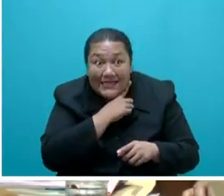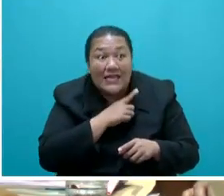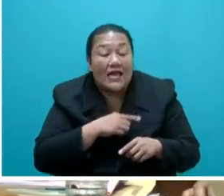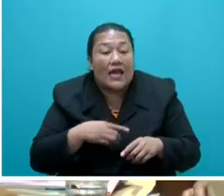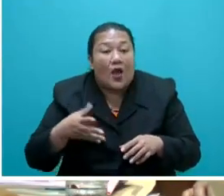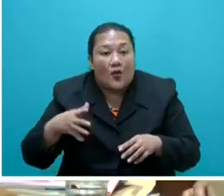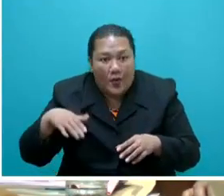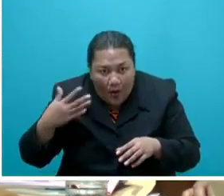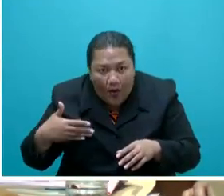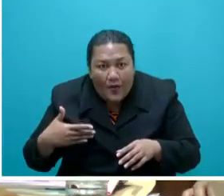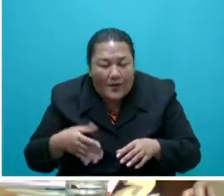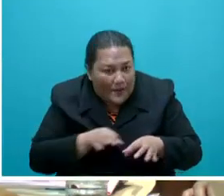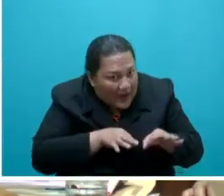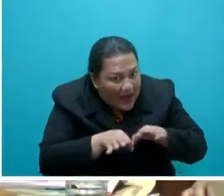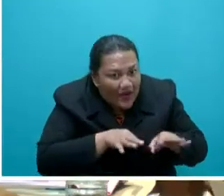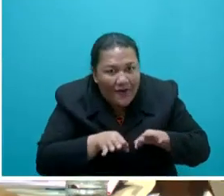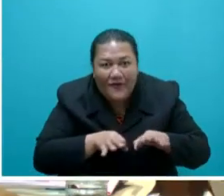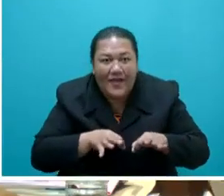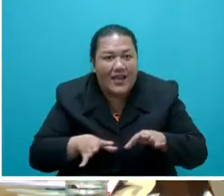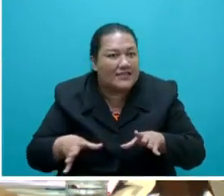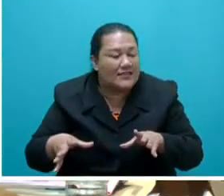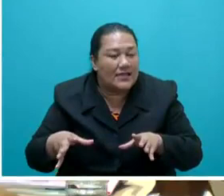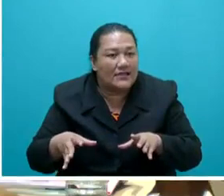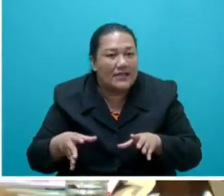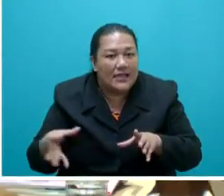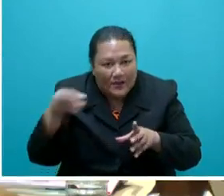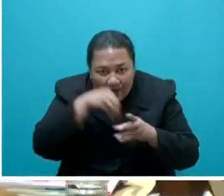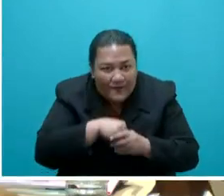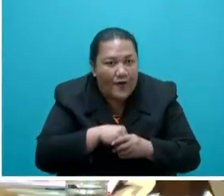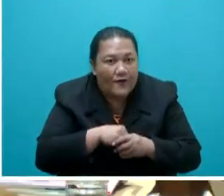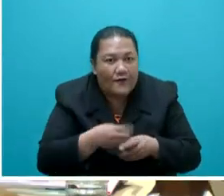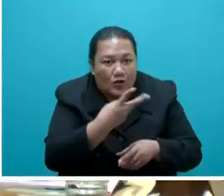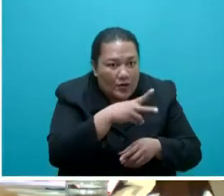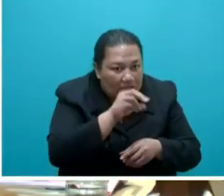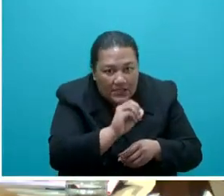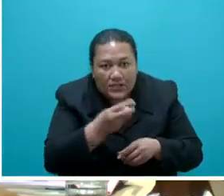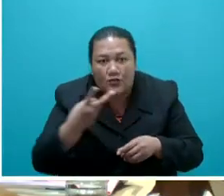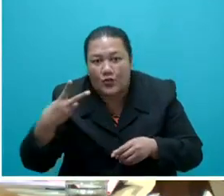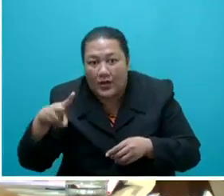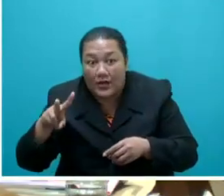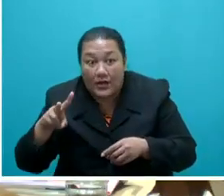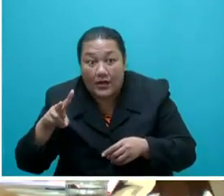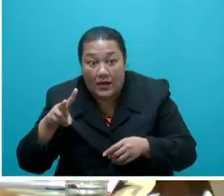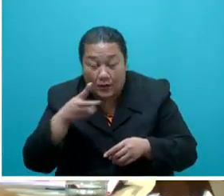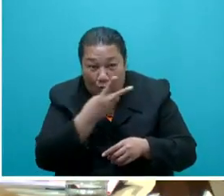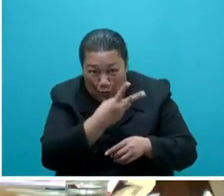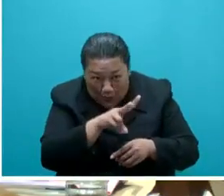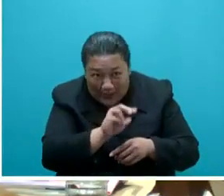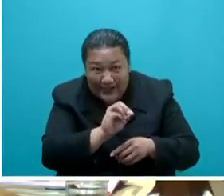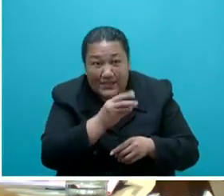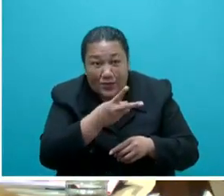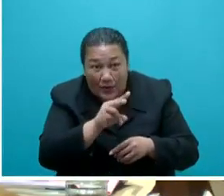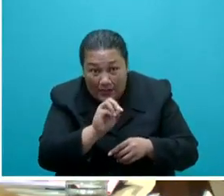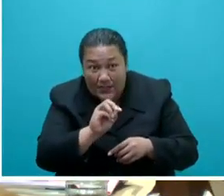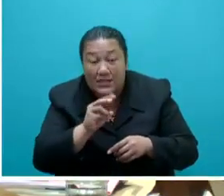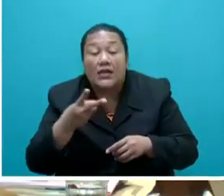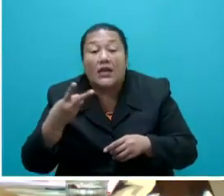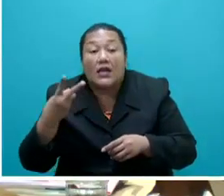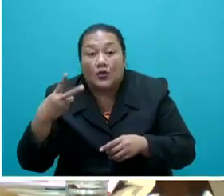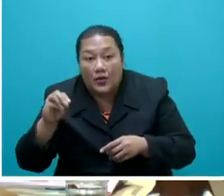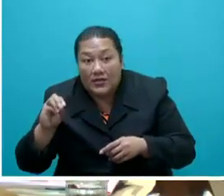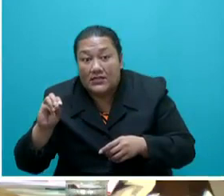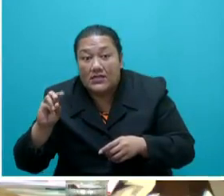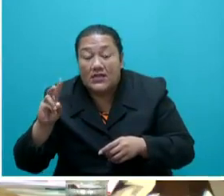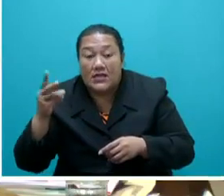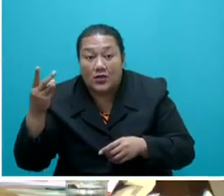National Prevention Plan of Action, 2020 to 2025, with an emphasis on stopping violence before it starts.